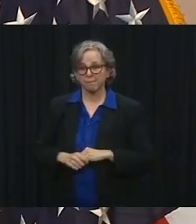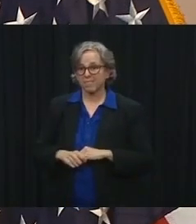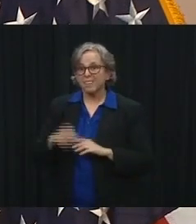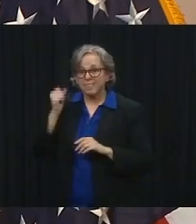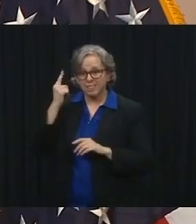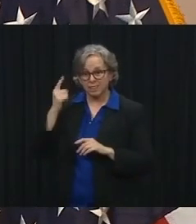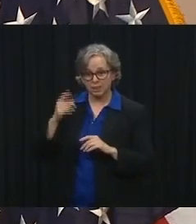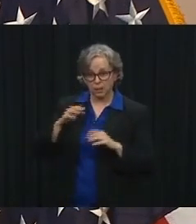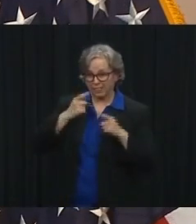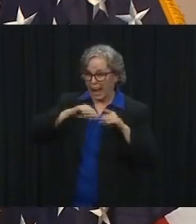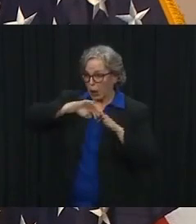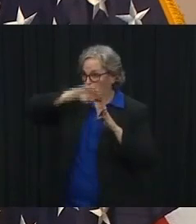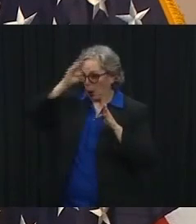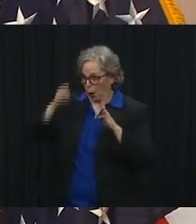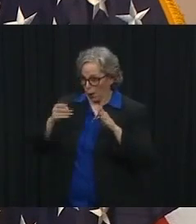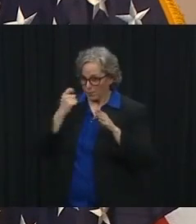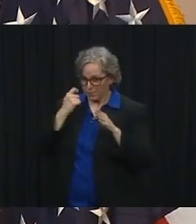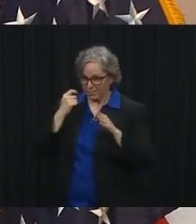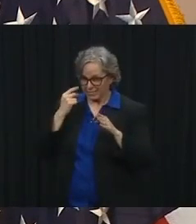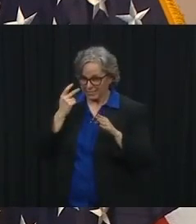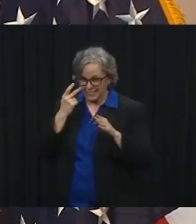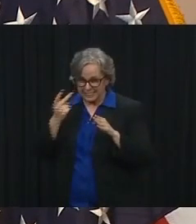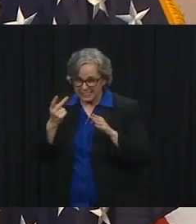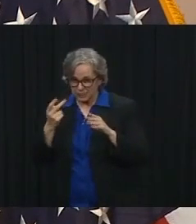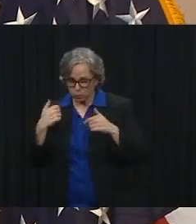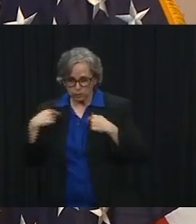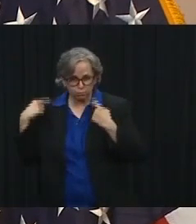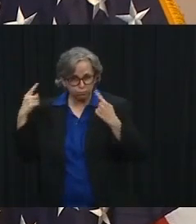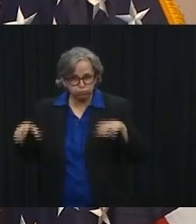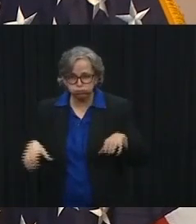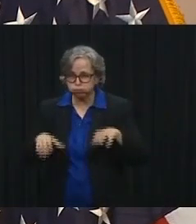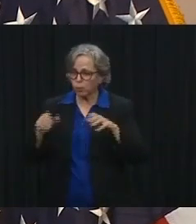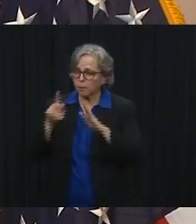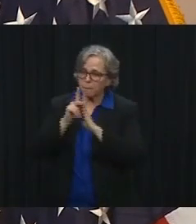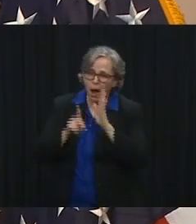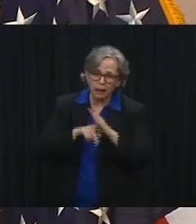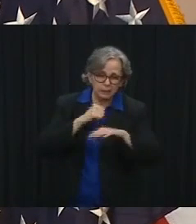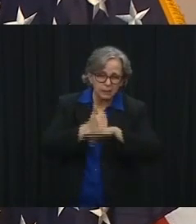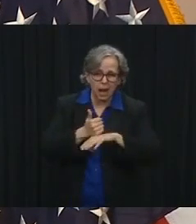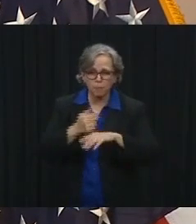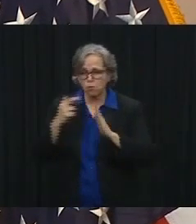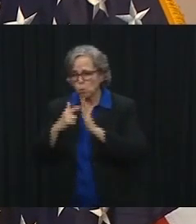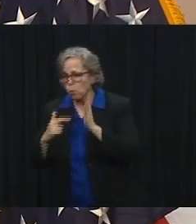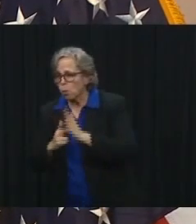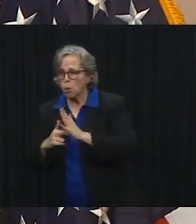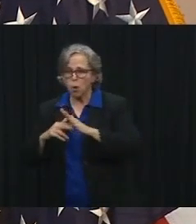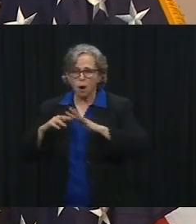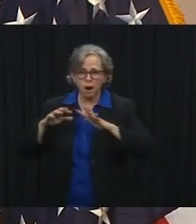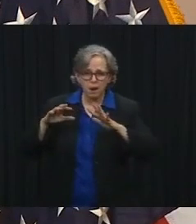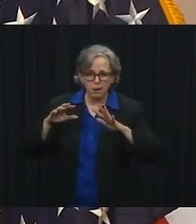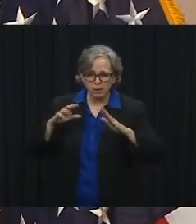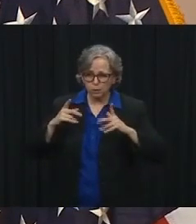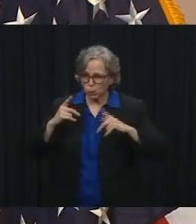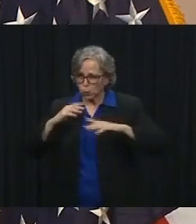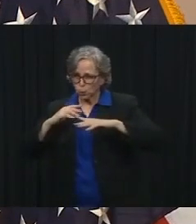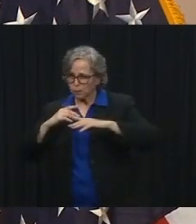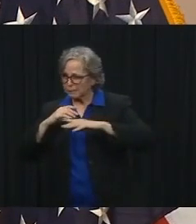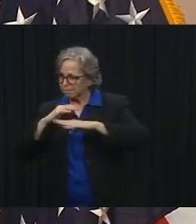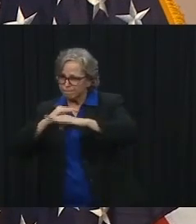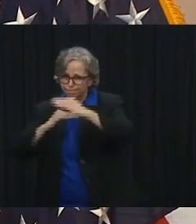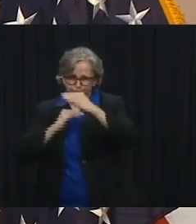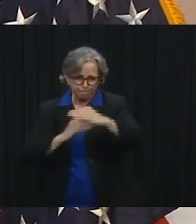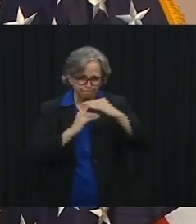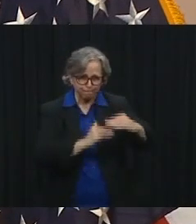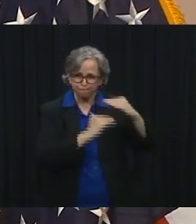is helping minimize the impact on our hospital system. And we are definitely up the steep slope. But what's most important is to